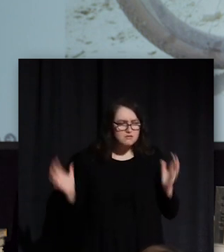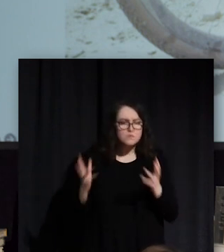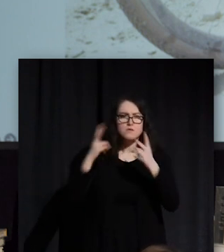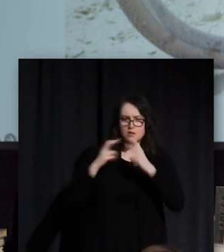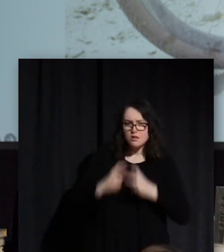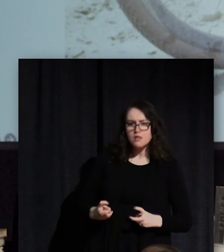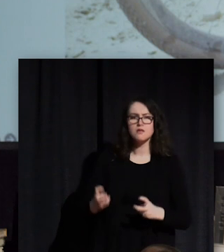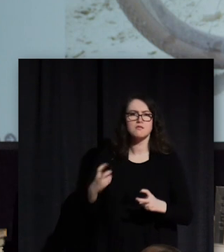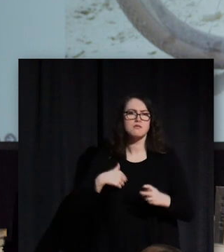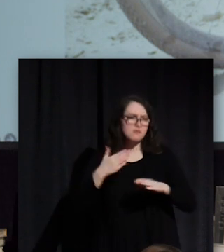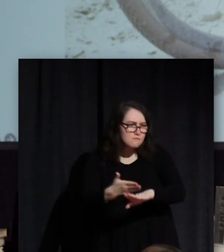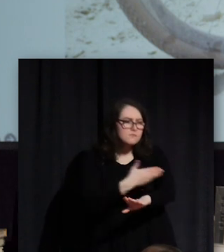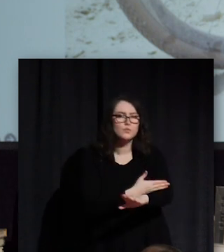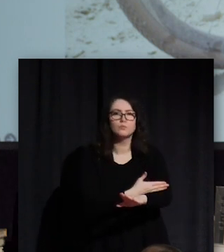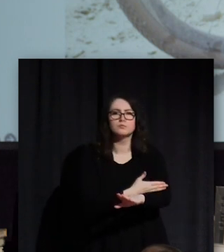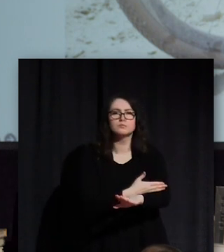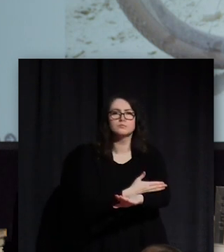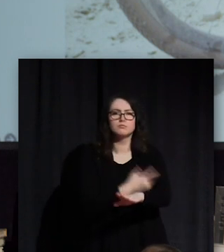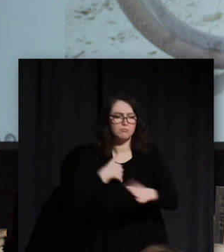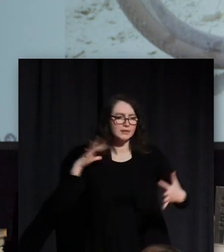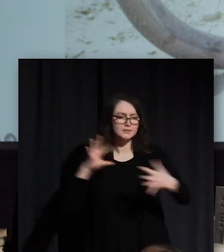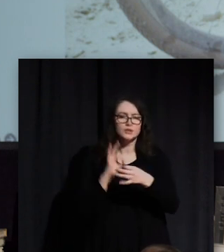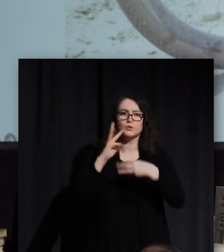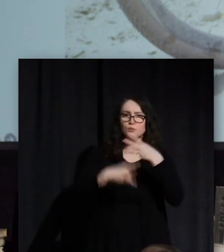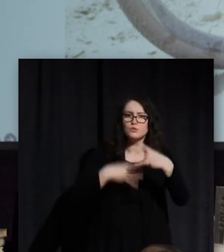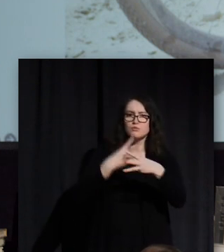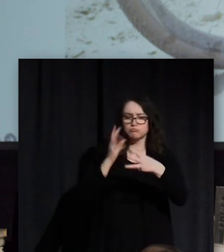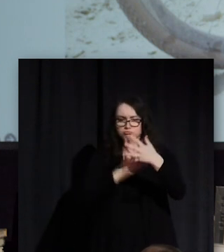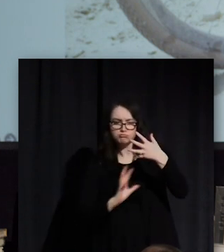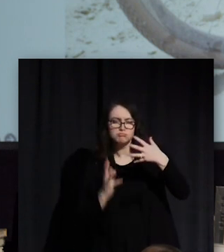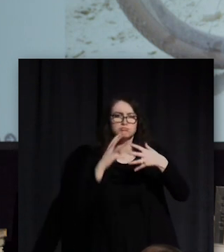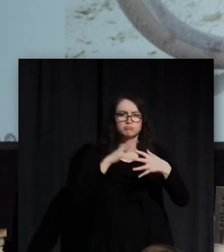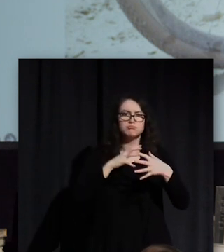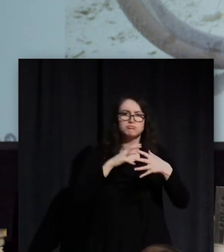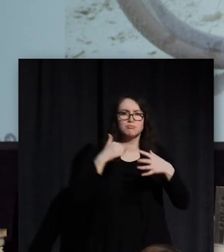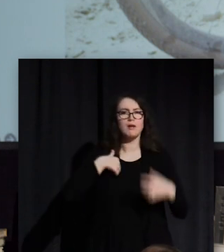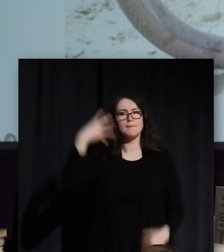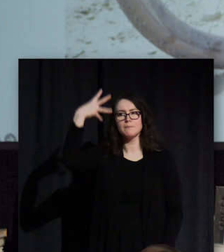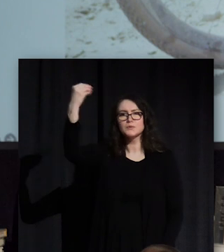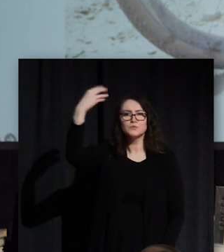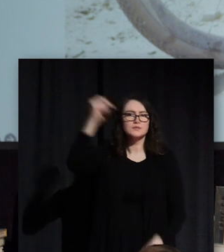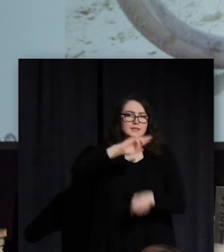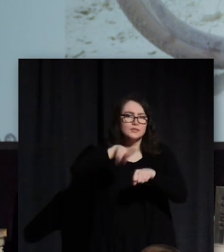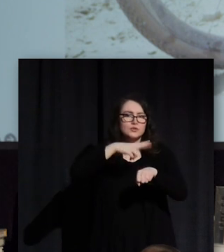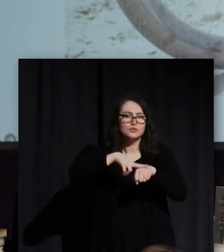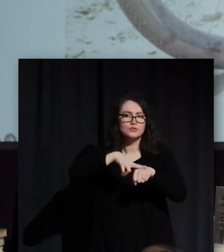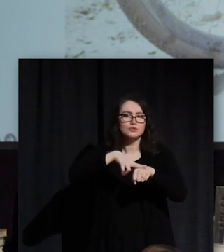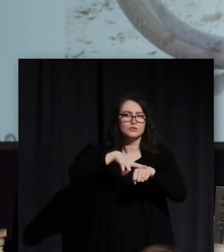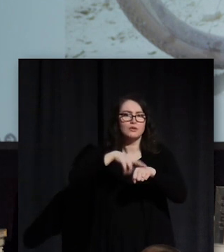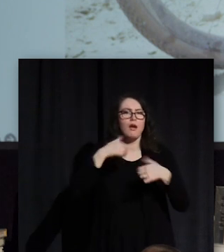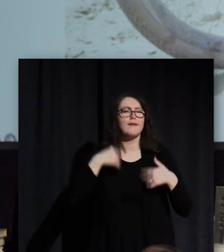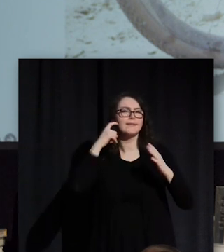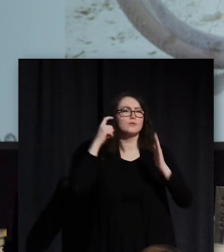More than that, riding distance is the way I connect to the world. I'm exposed to the elements. I literally connect the dots